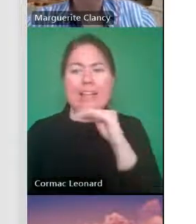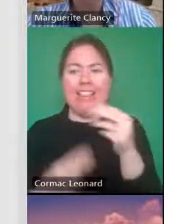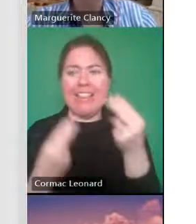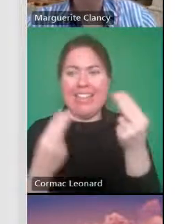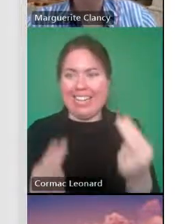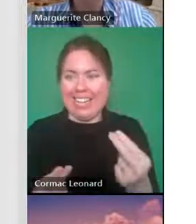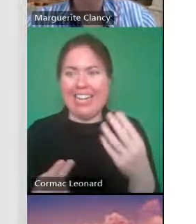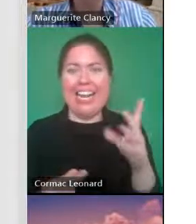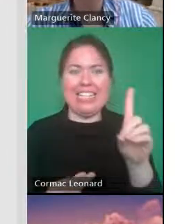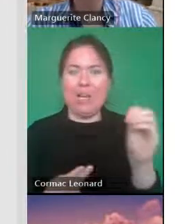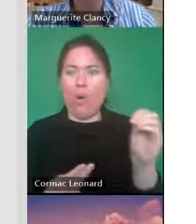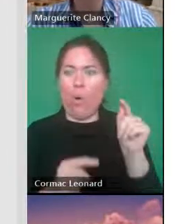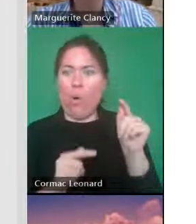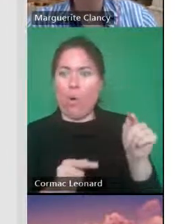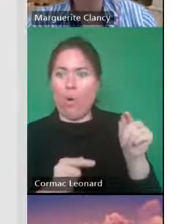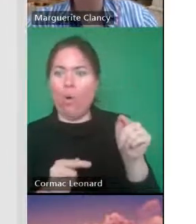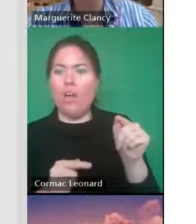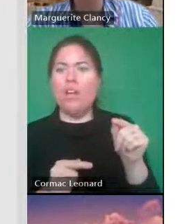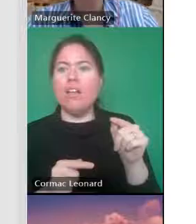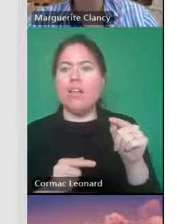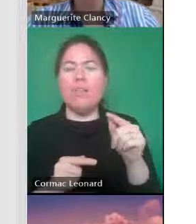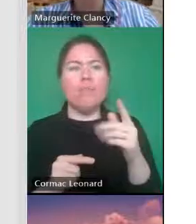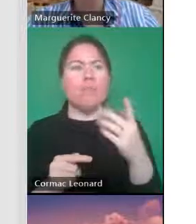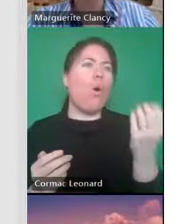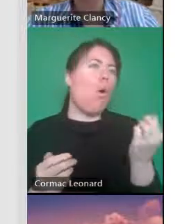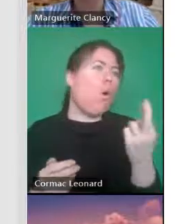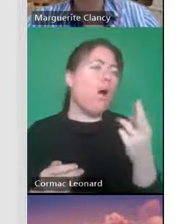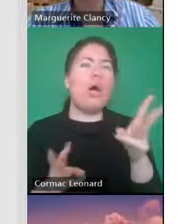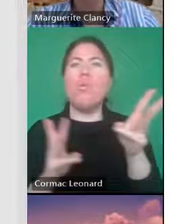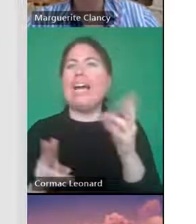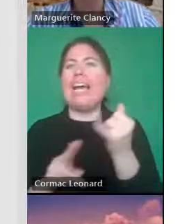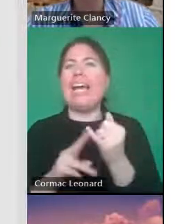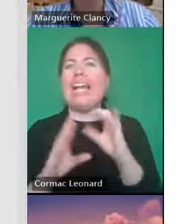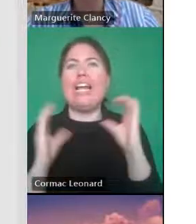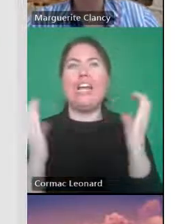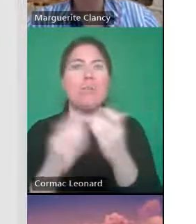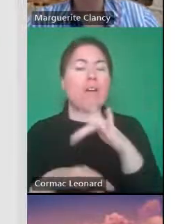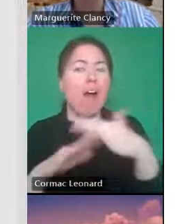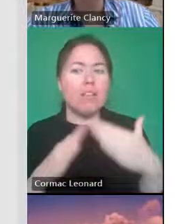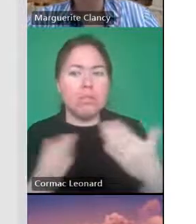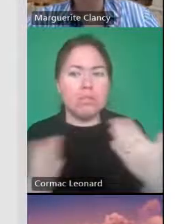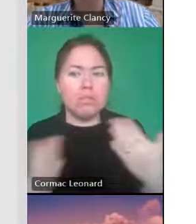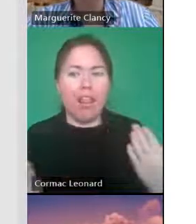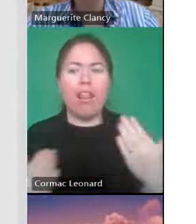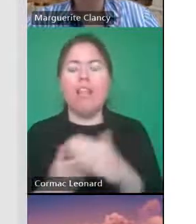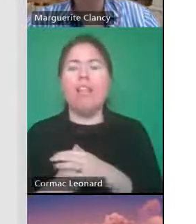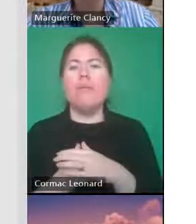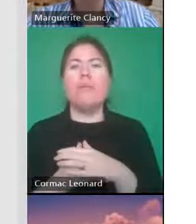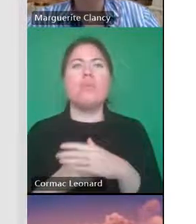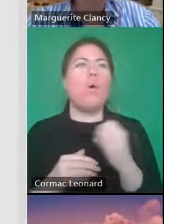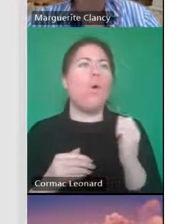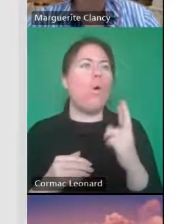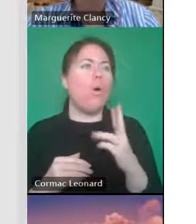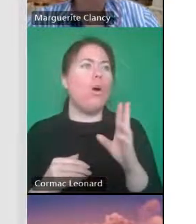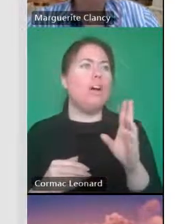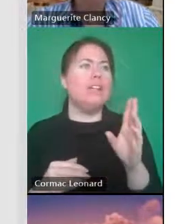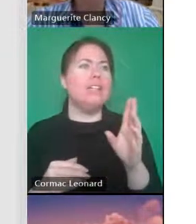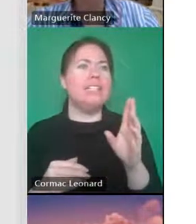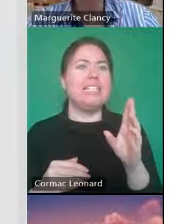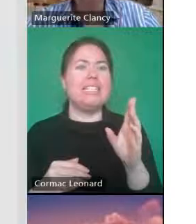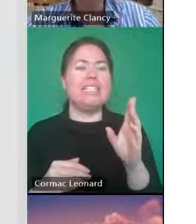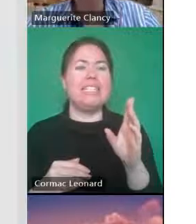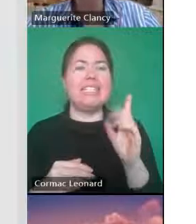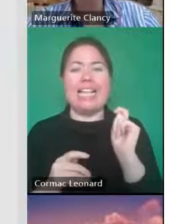have a designated officer, or they work in a community hospital or a designated